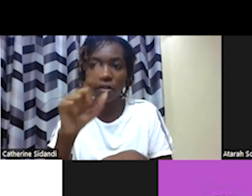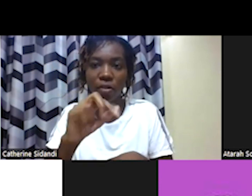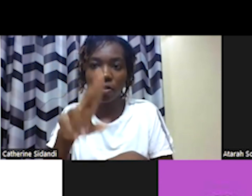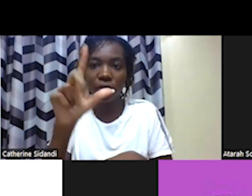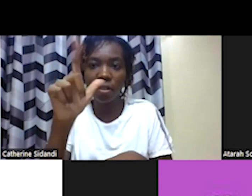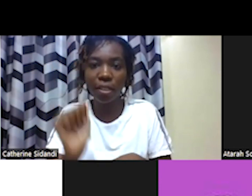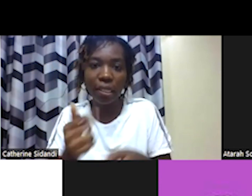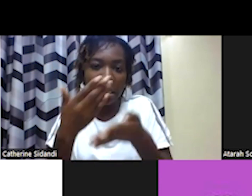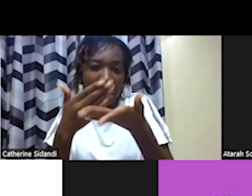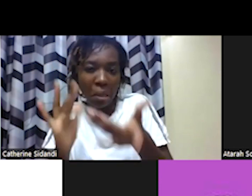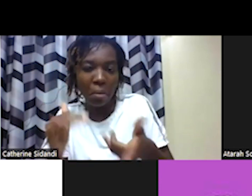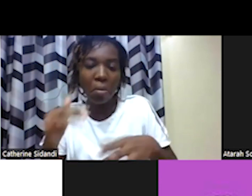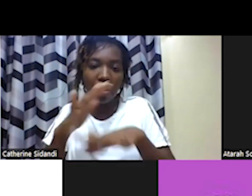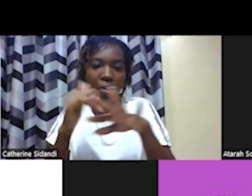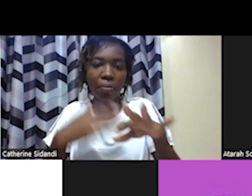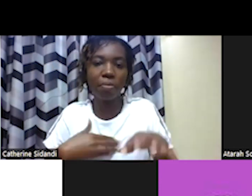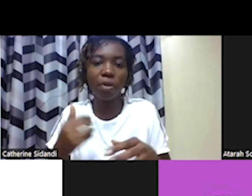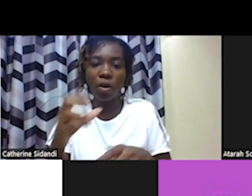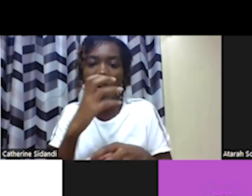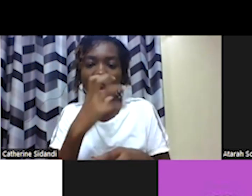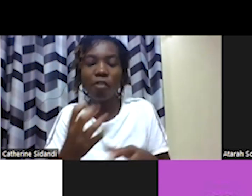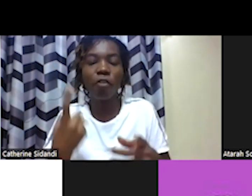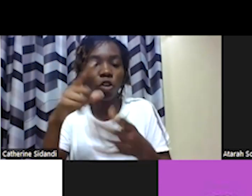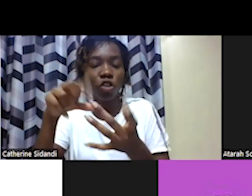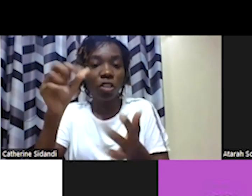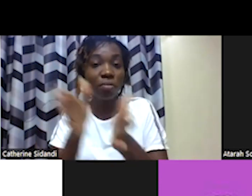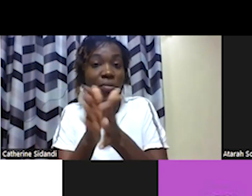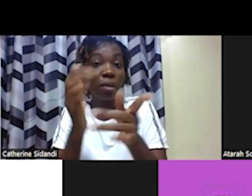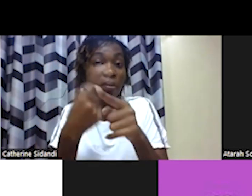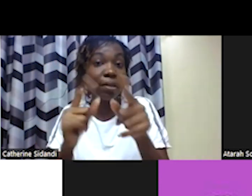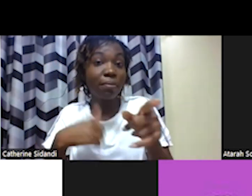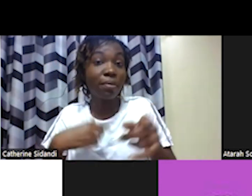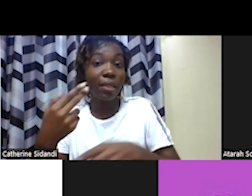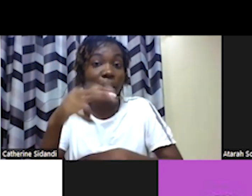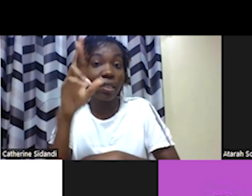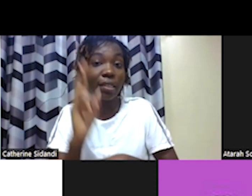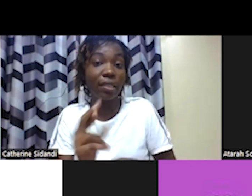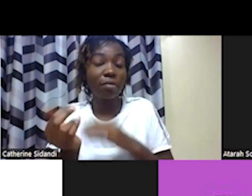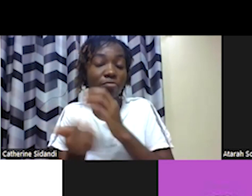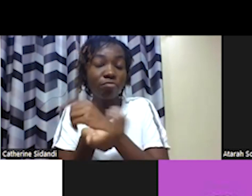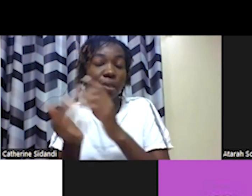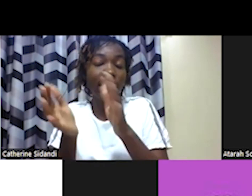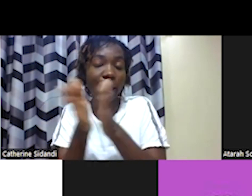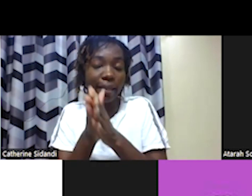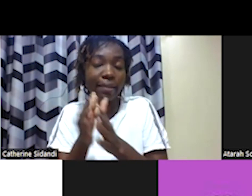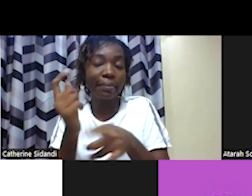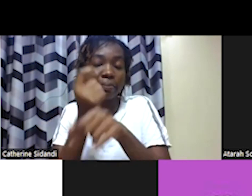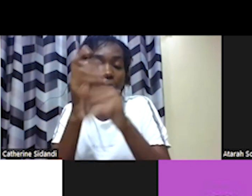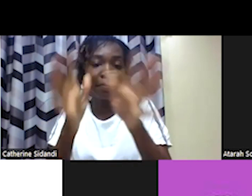Other people call me moderator of choice, but I am a HR consultant and trainer with the Tara Solutions. And